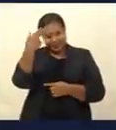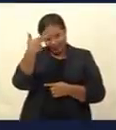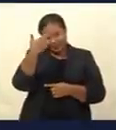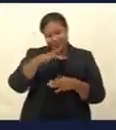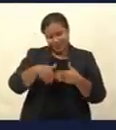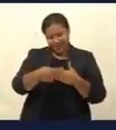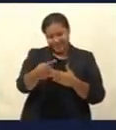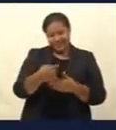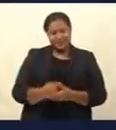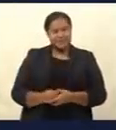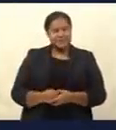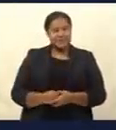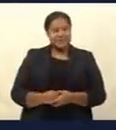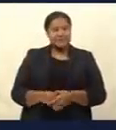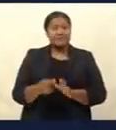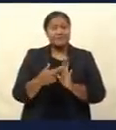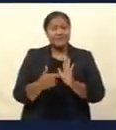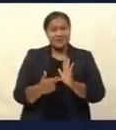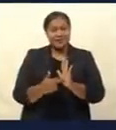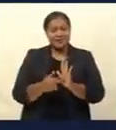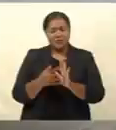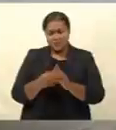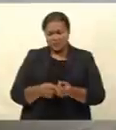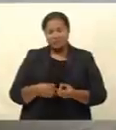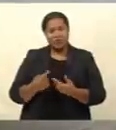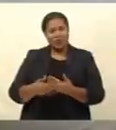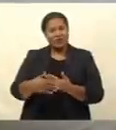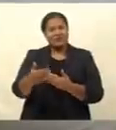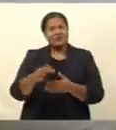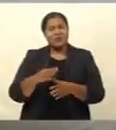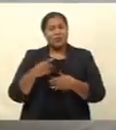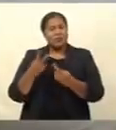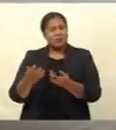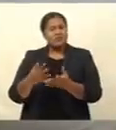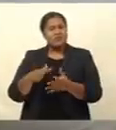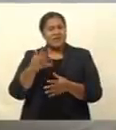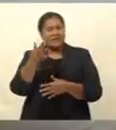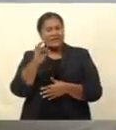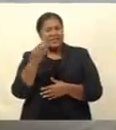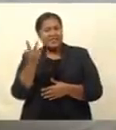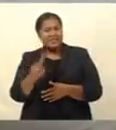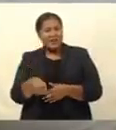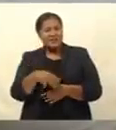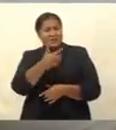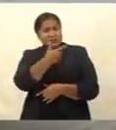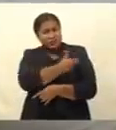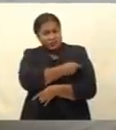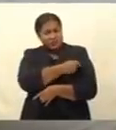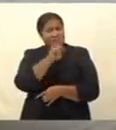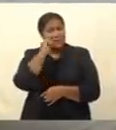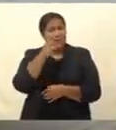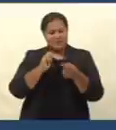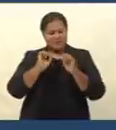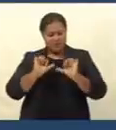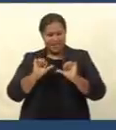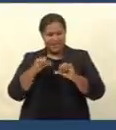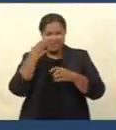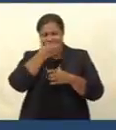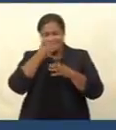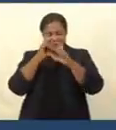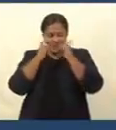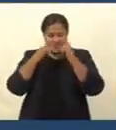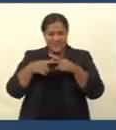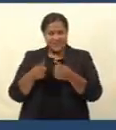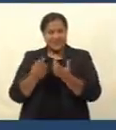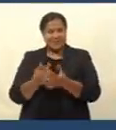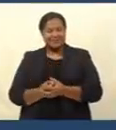reports. New Zealand has committed to provide 250,000 AstraZeneca vaccines, which will come from their domestic supply. There are